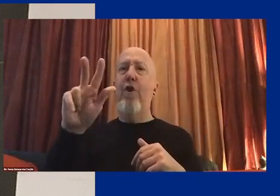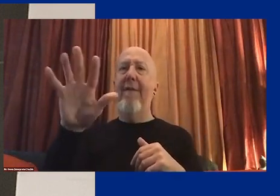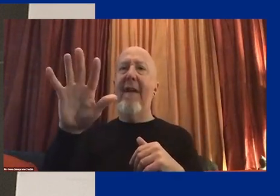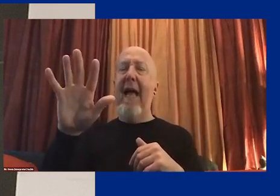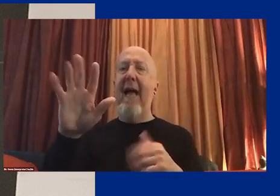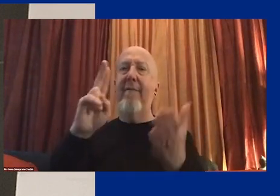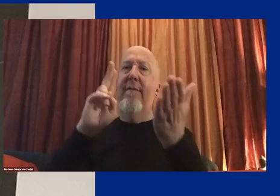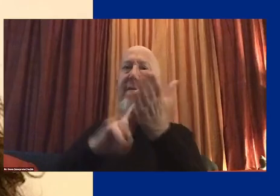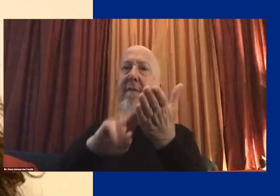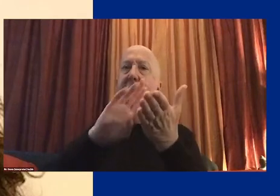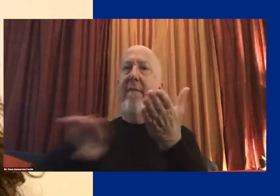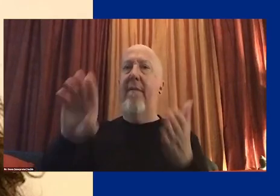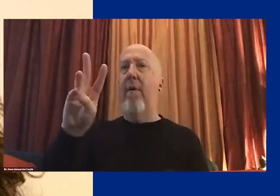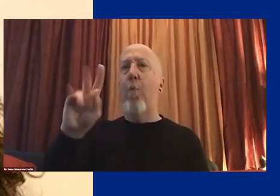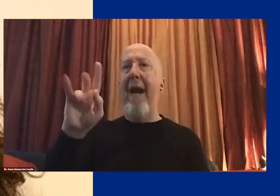Claudia?